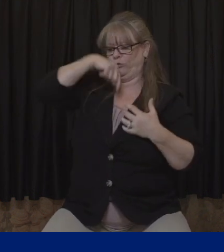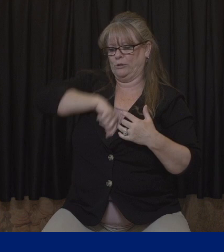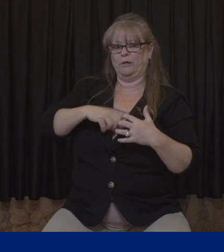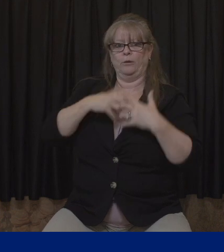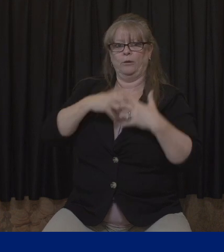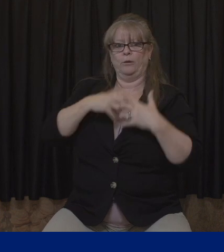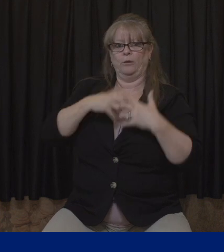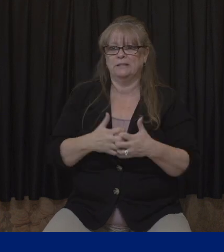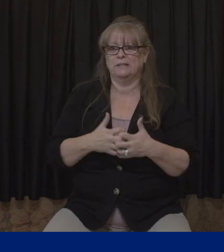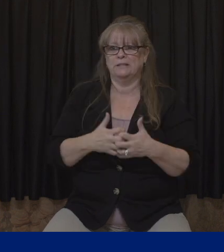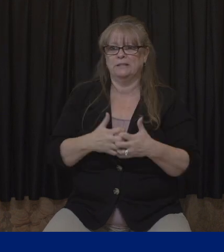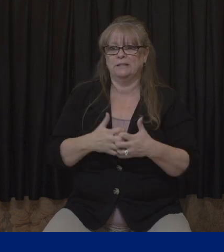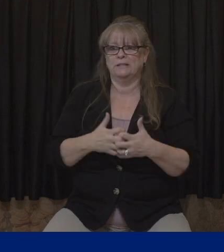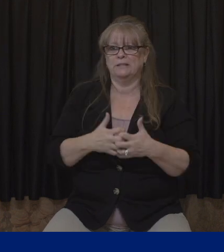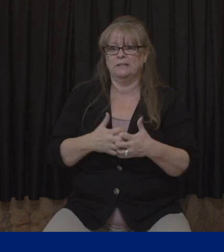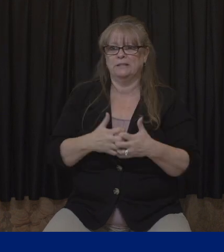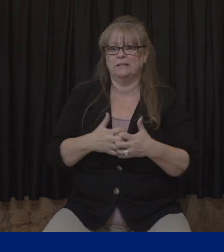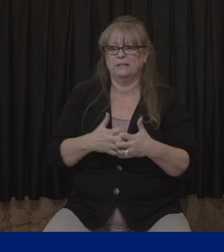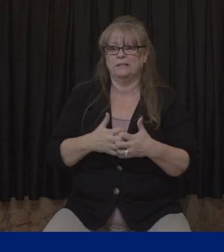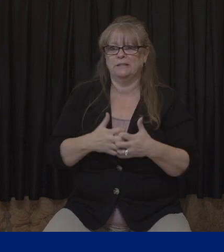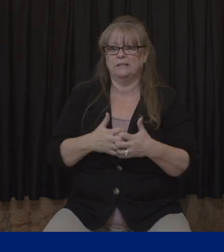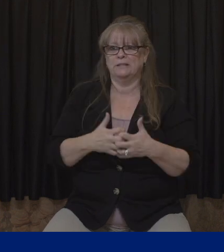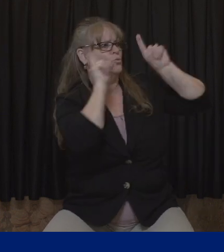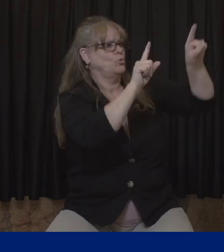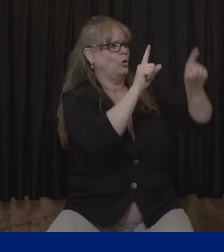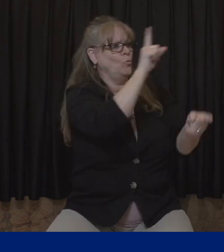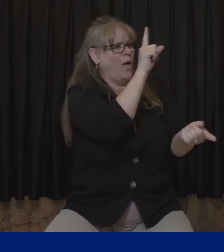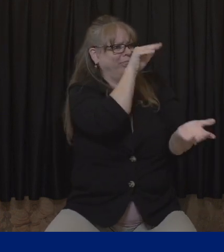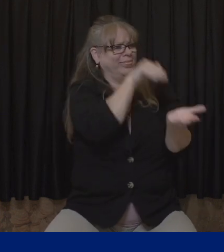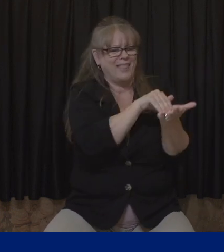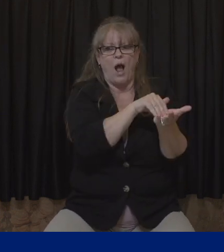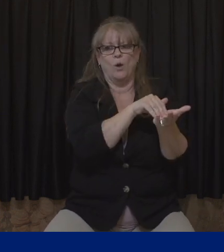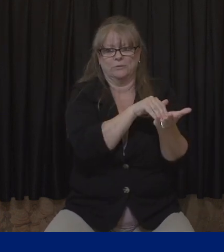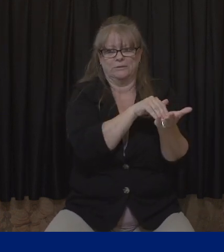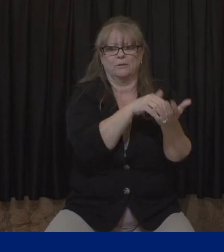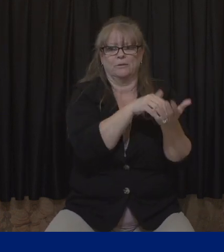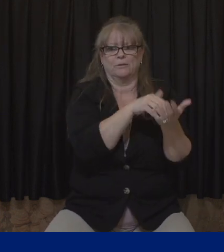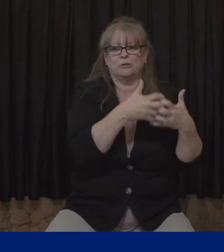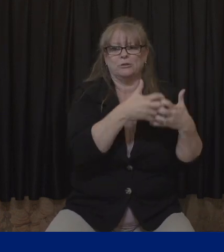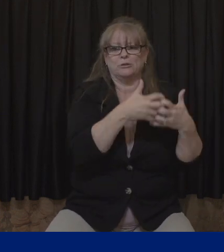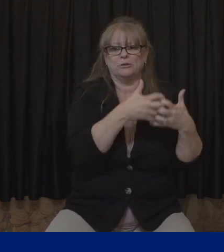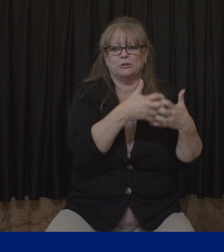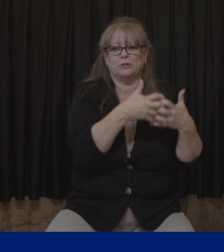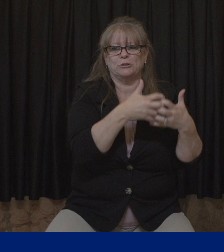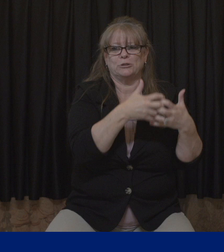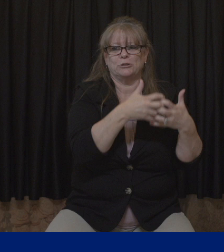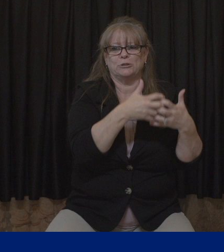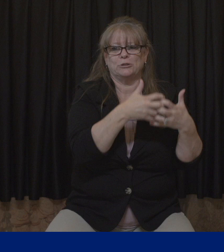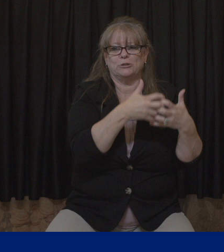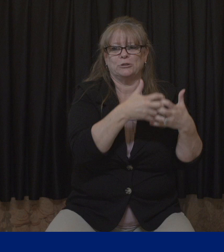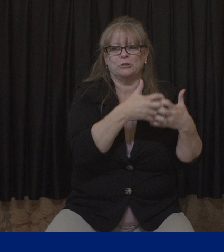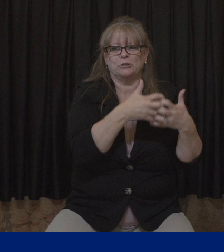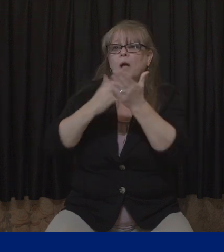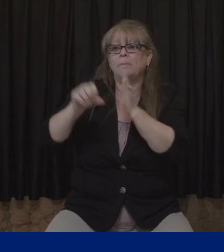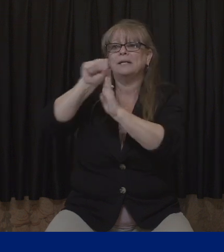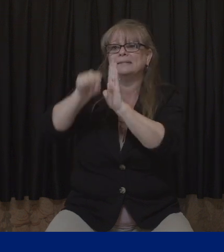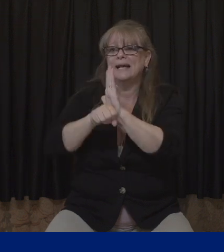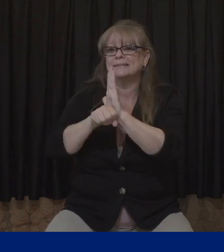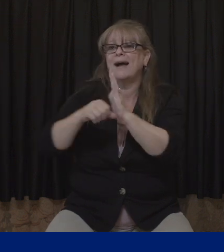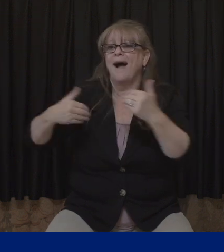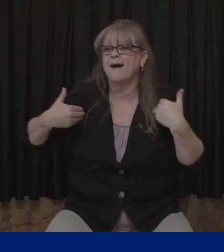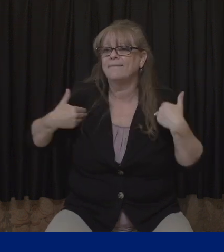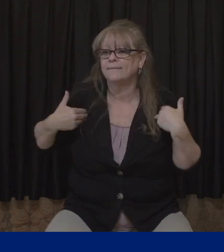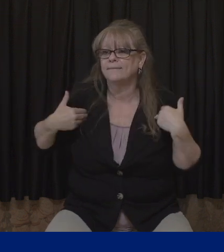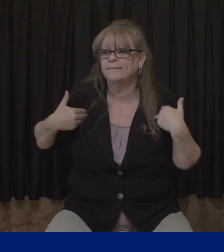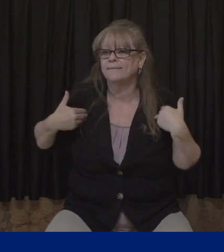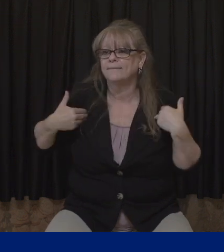nationalized as the peaks in different areas move on. New York is shipping them out. Other places will need them. We are very confident with regard